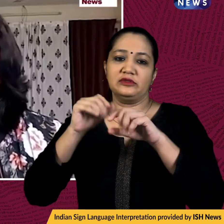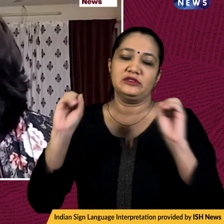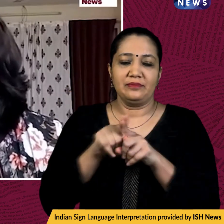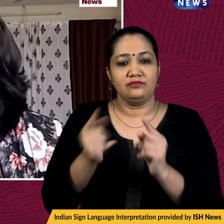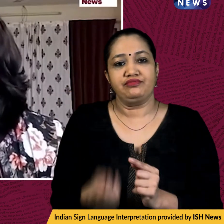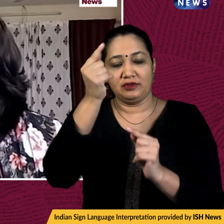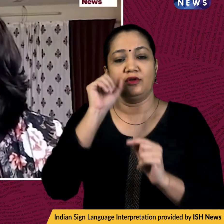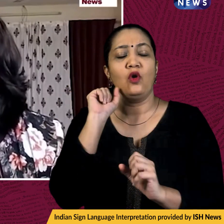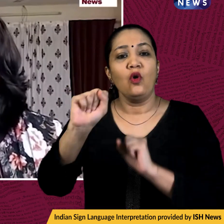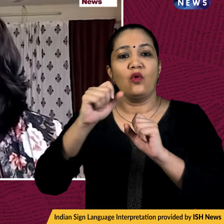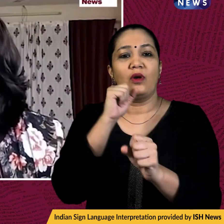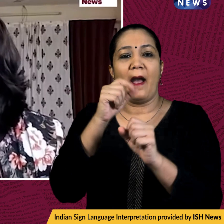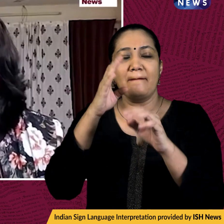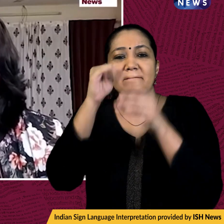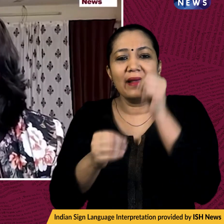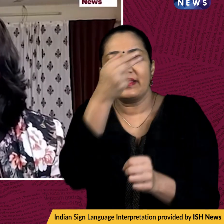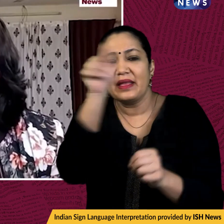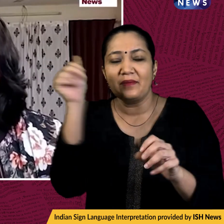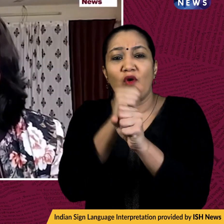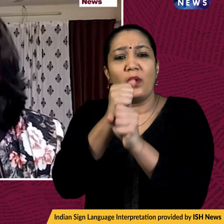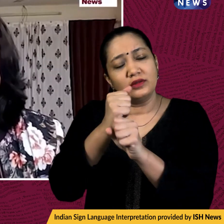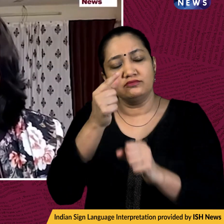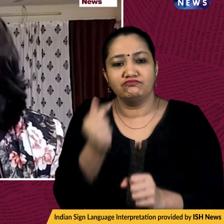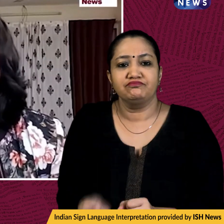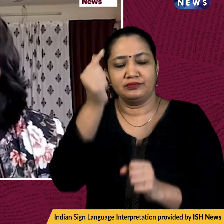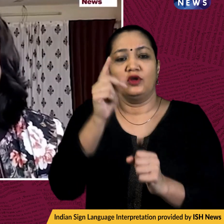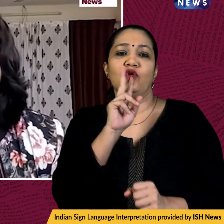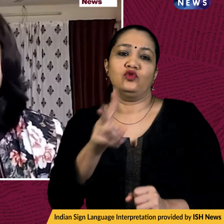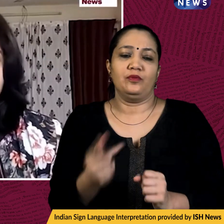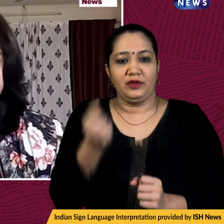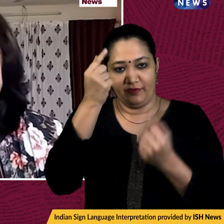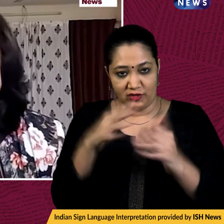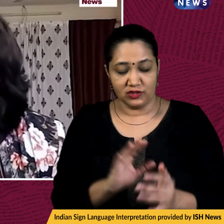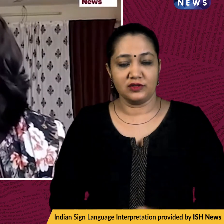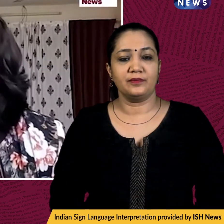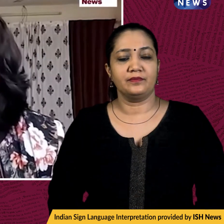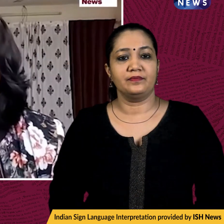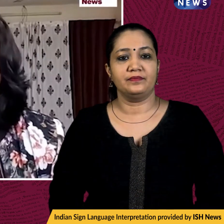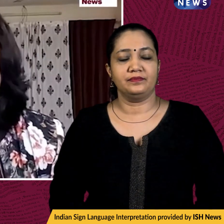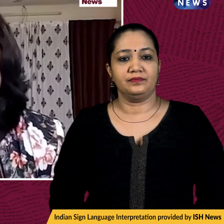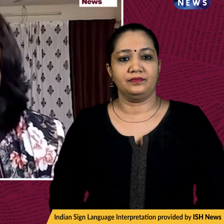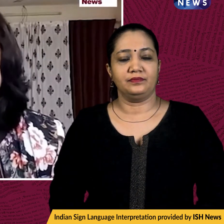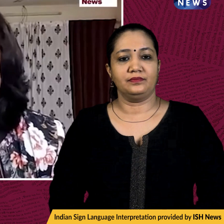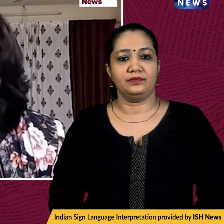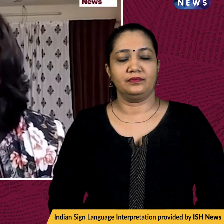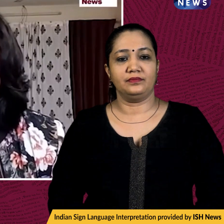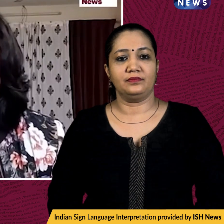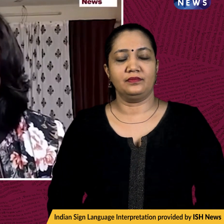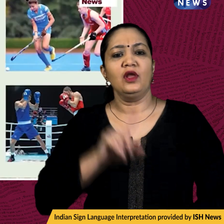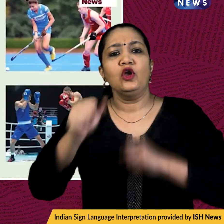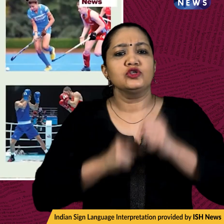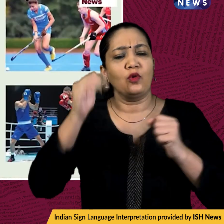also followed suit. It's raised the price of Govardhan brand of cow milk by 2 rupees per litre with immediate